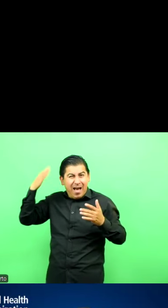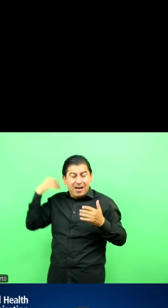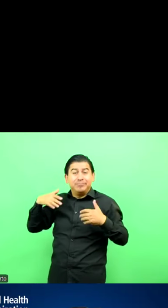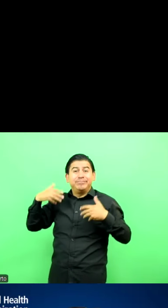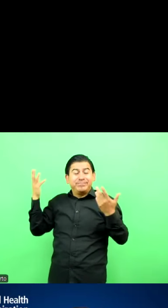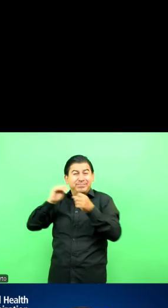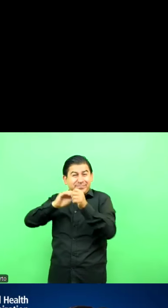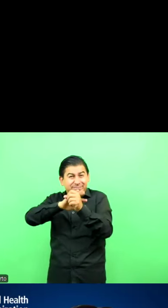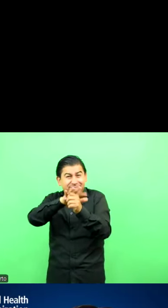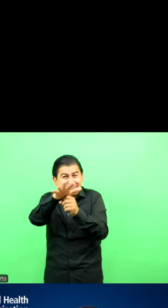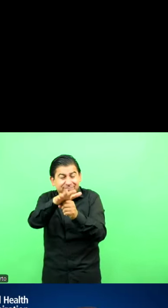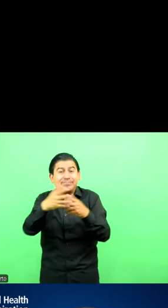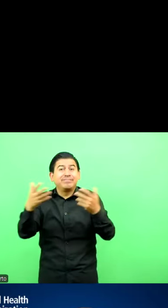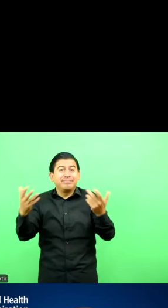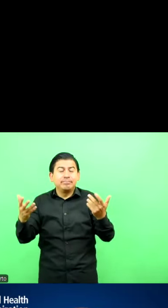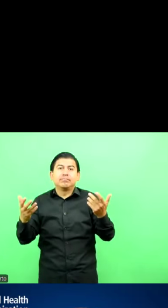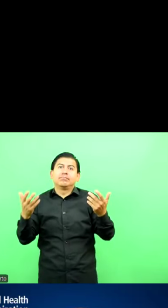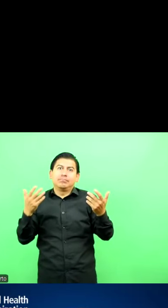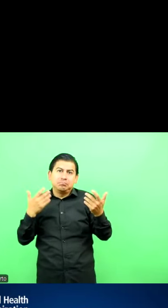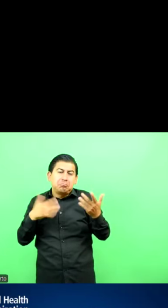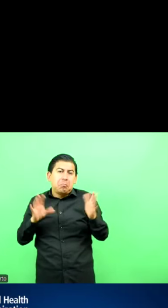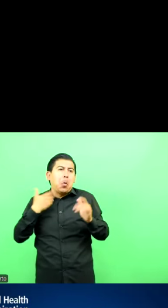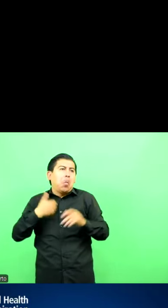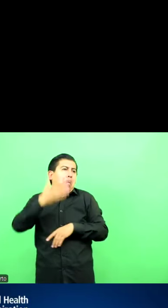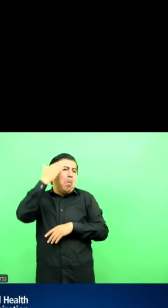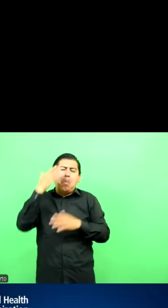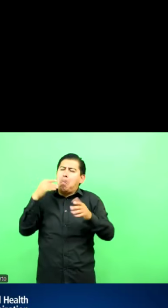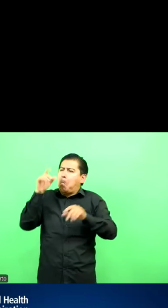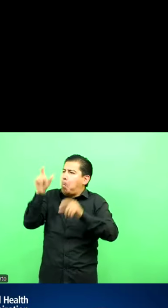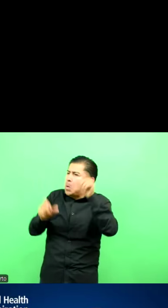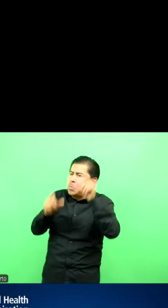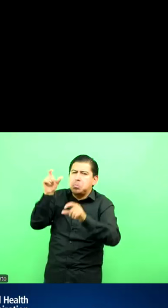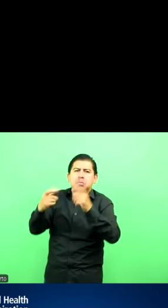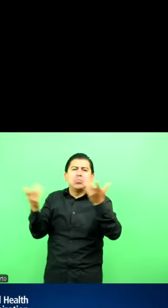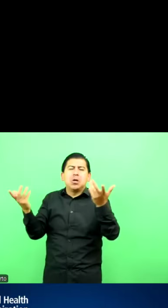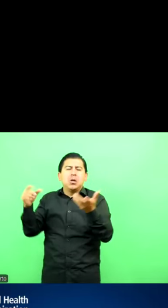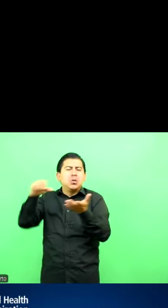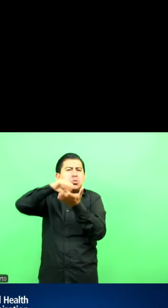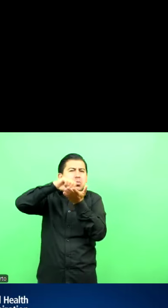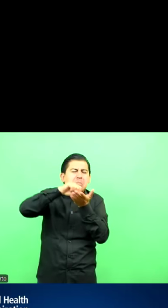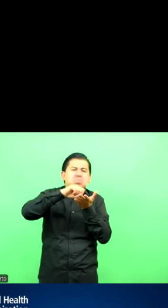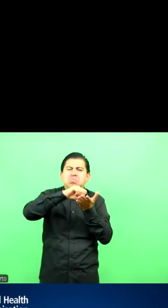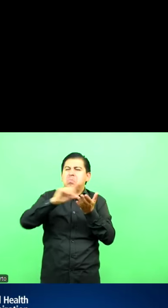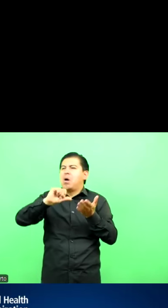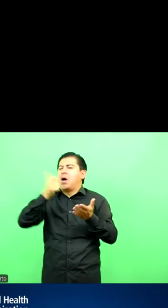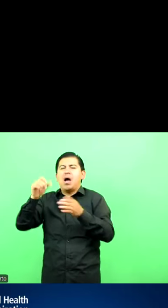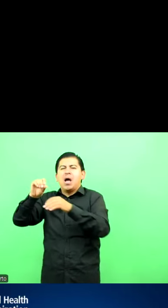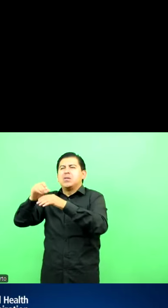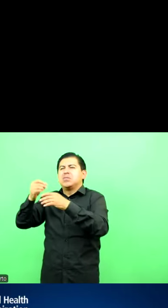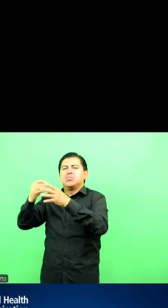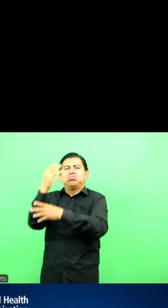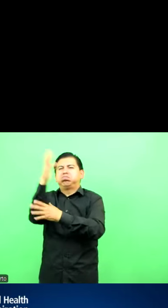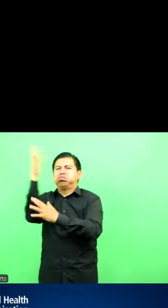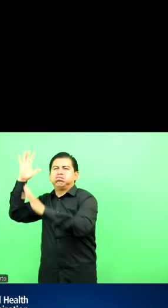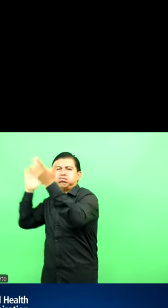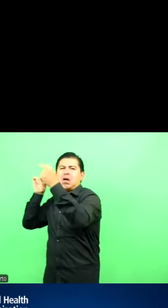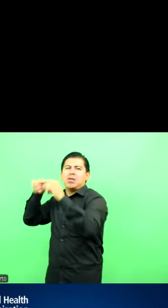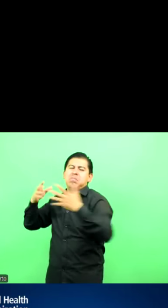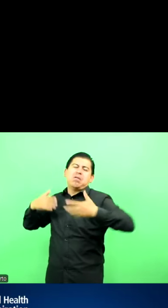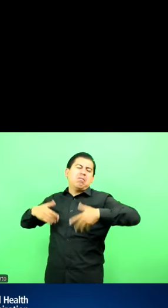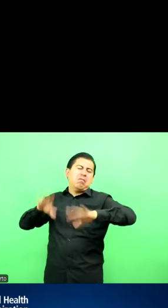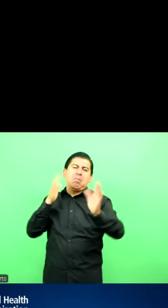that contributed to morbidity, mortality, health service disruption. You have heard from Dr. Ciro, health facilities, and you will see that